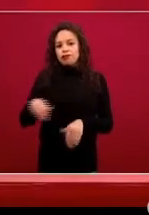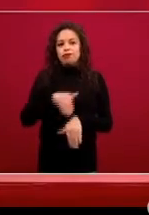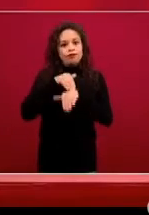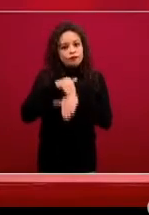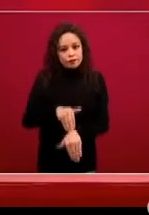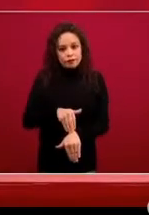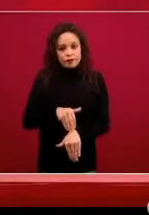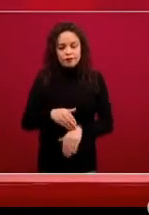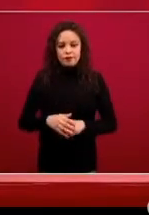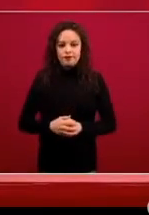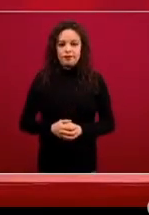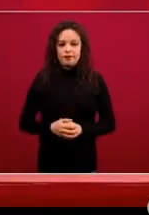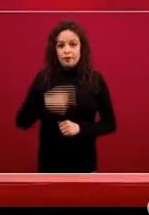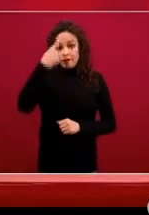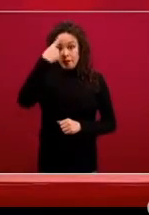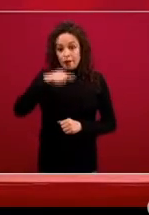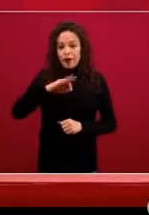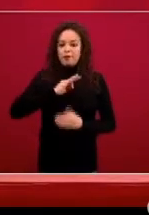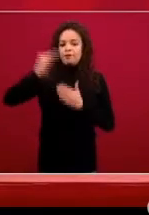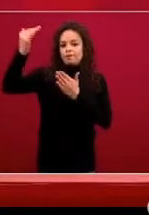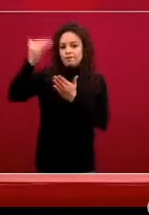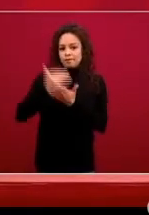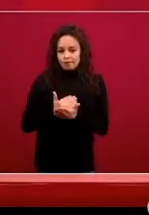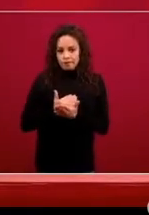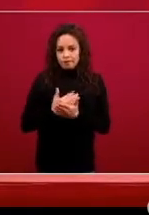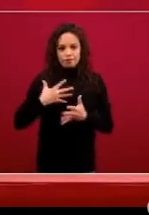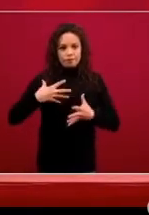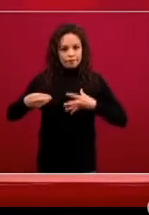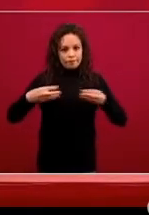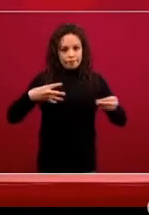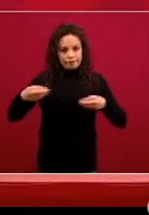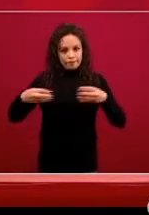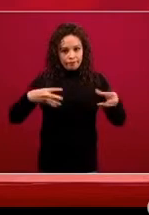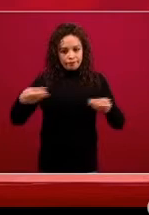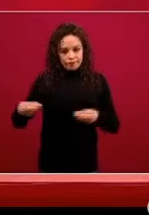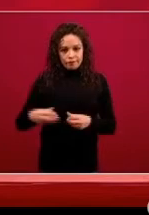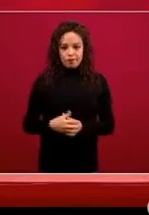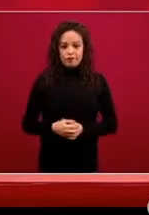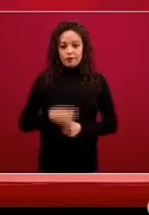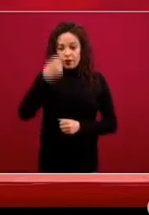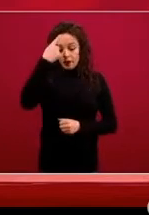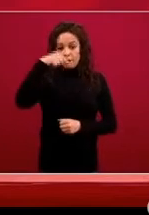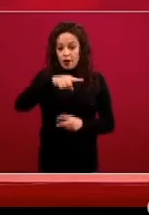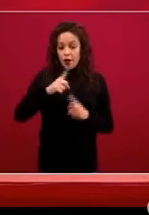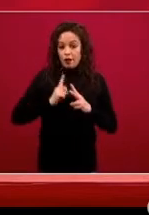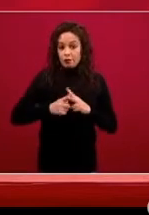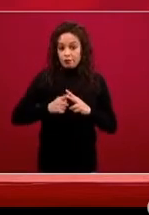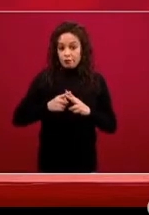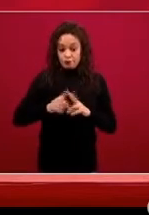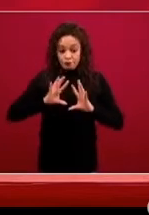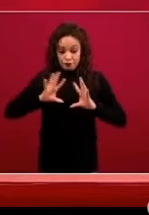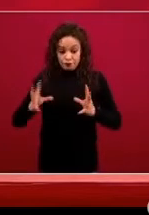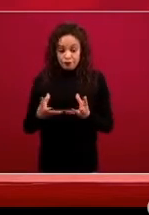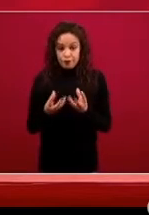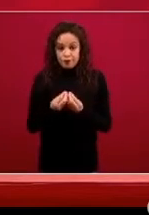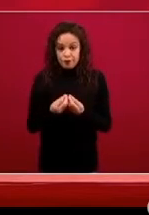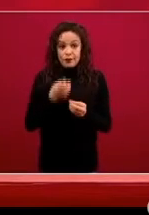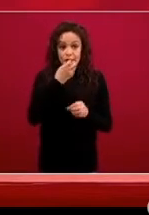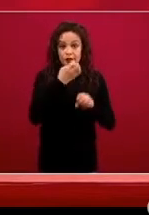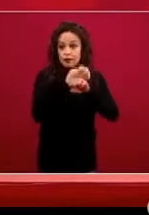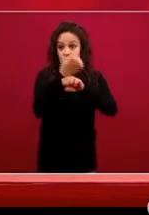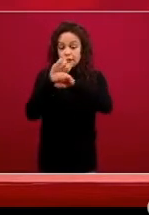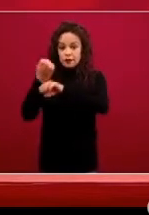with. And as a result, I could mitigate the transmission, and then this data of the cumulative